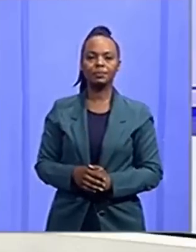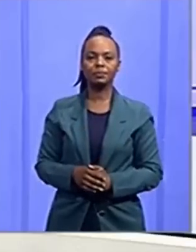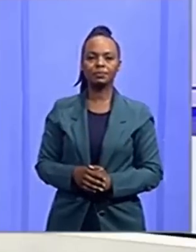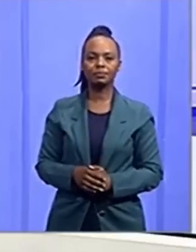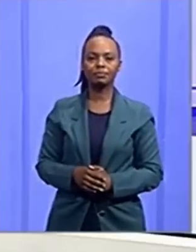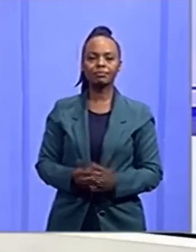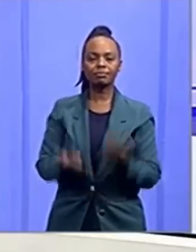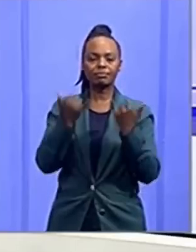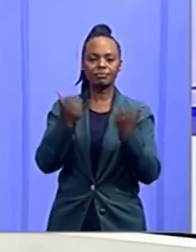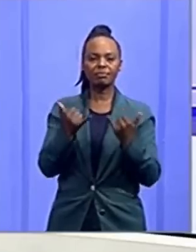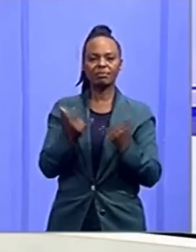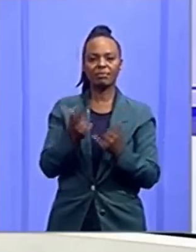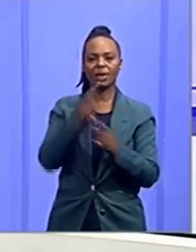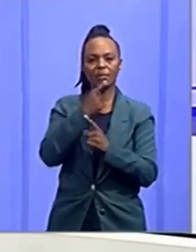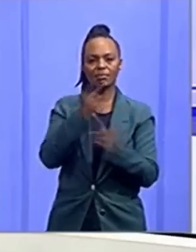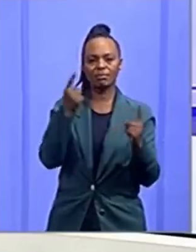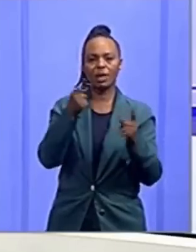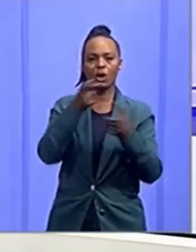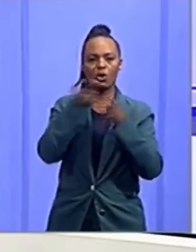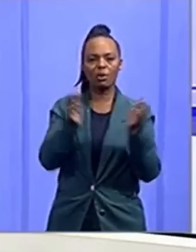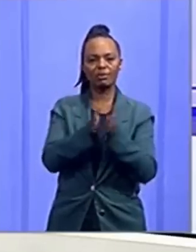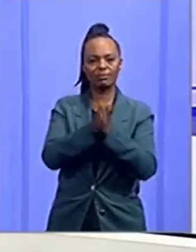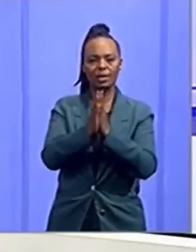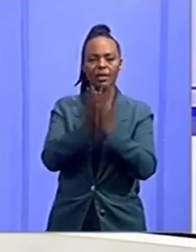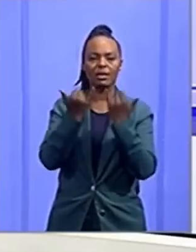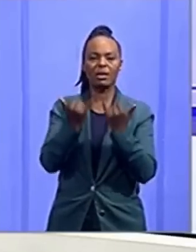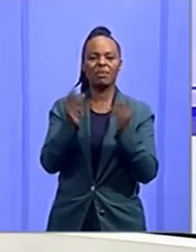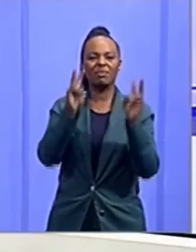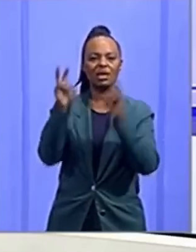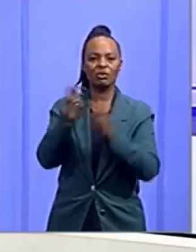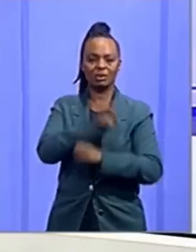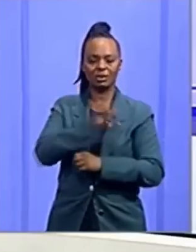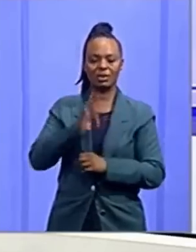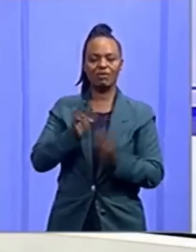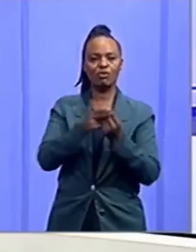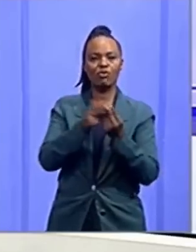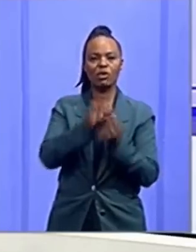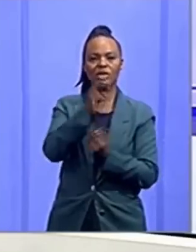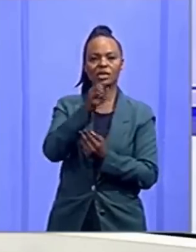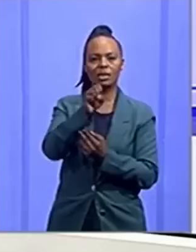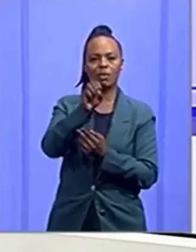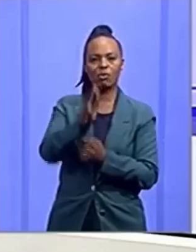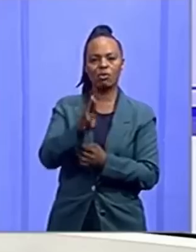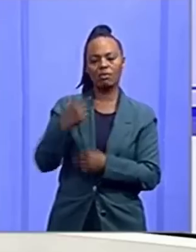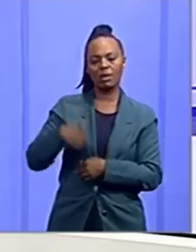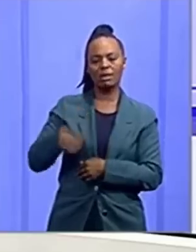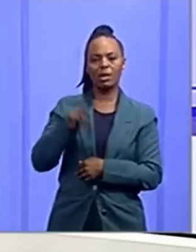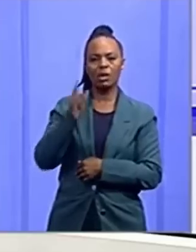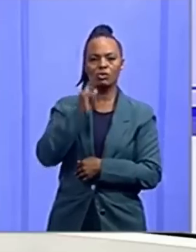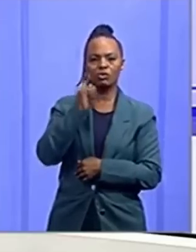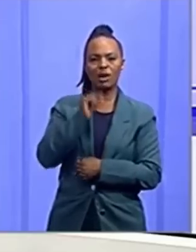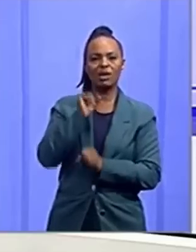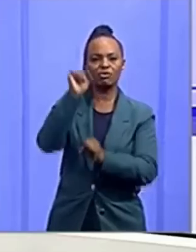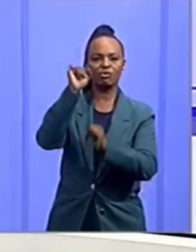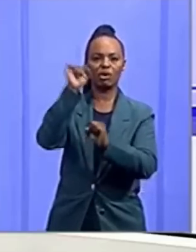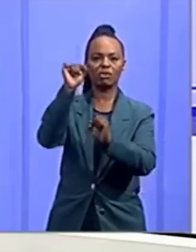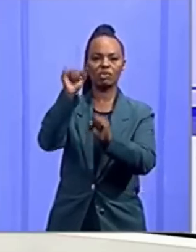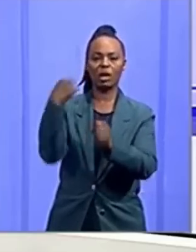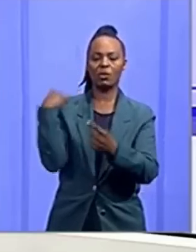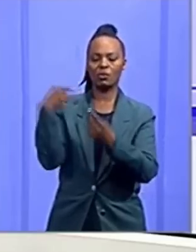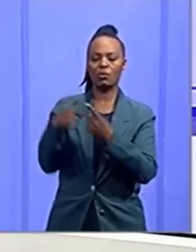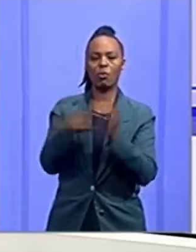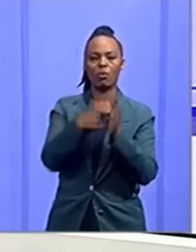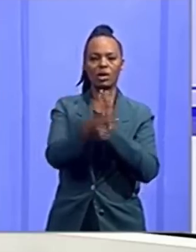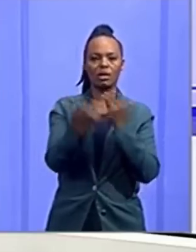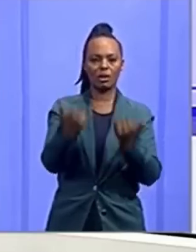Go sale gale re lopile tshwaelo ya gago mo ntlheng ya gore ditokololo tsa SAMU kwa masepaleng wa Tshwane di sale di le mo strikeng sebaka sa